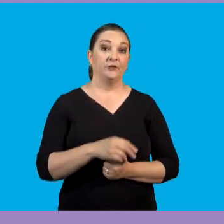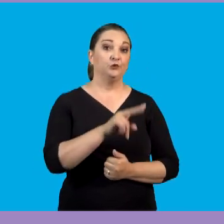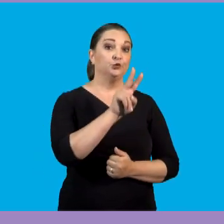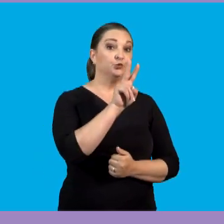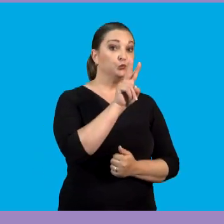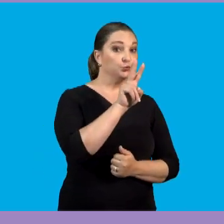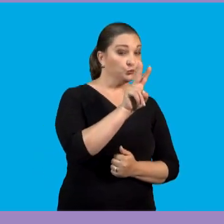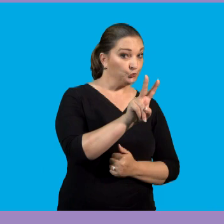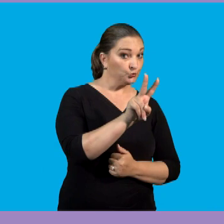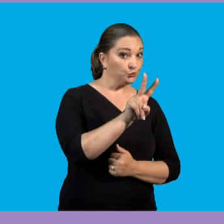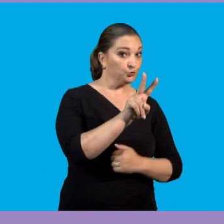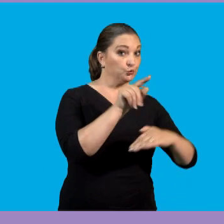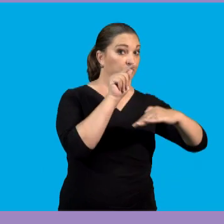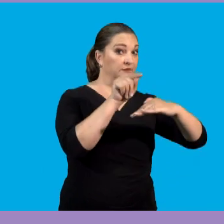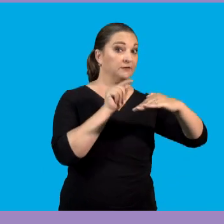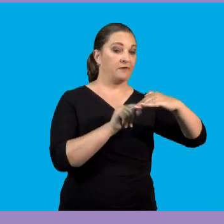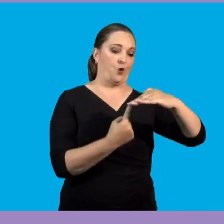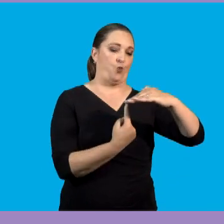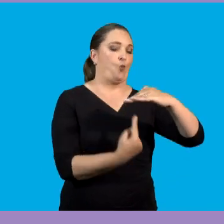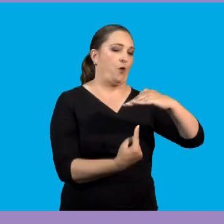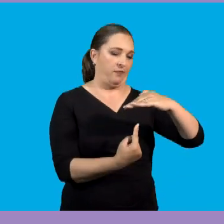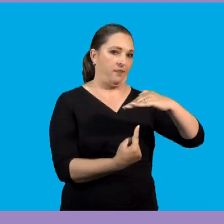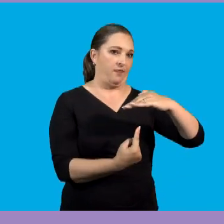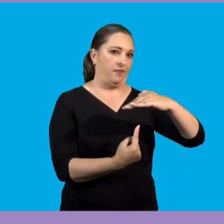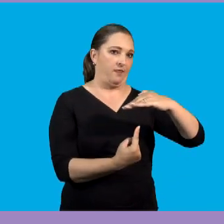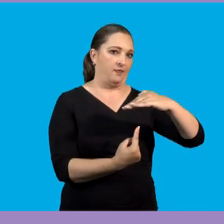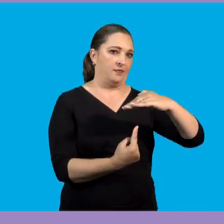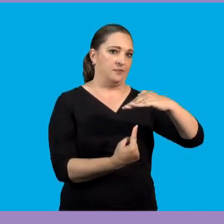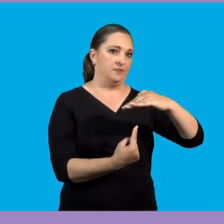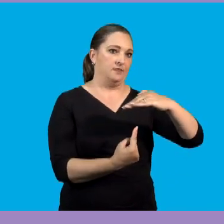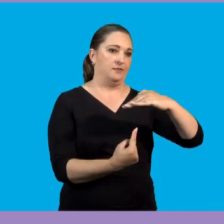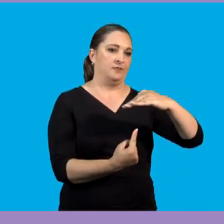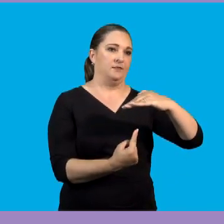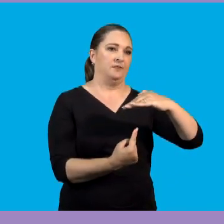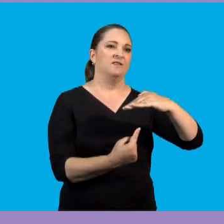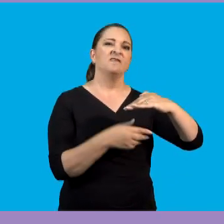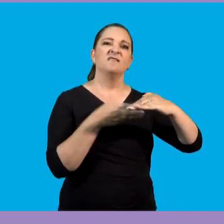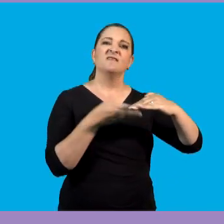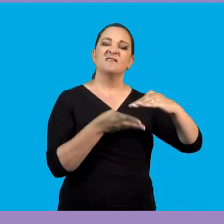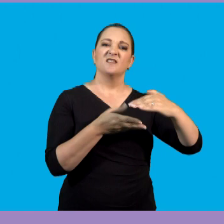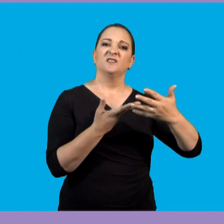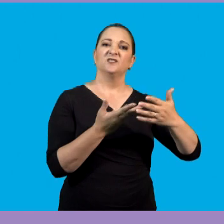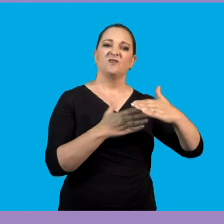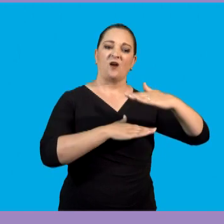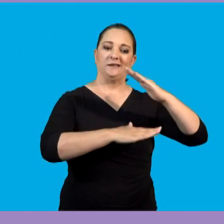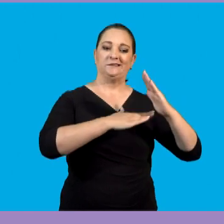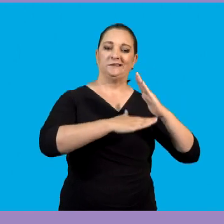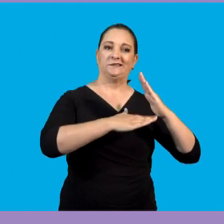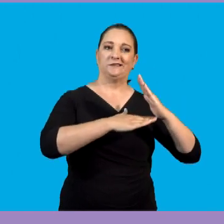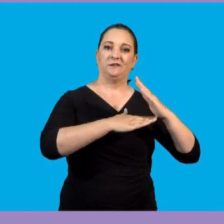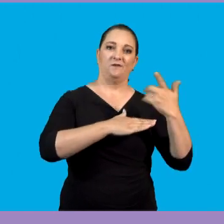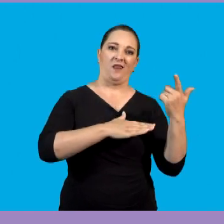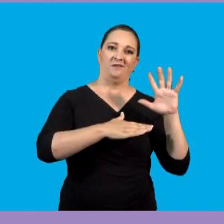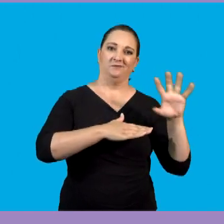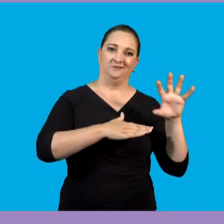us 2 divided by 1, and those are the sides for the